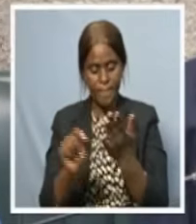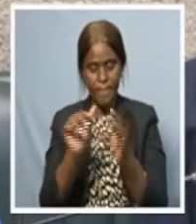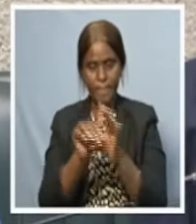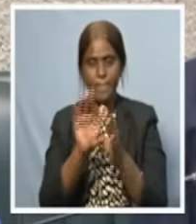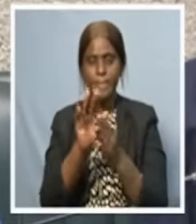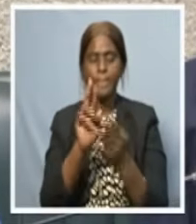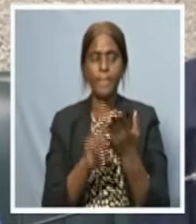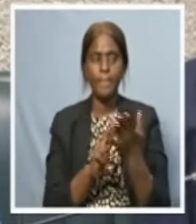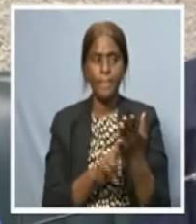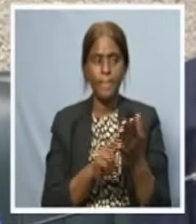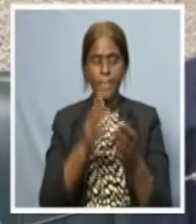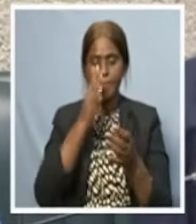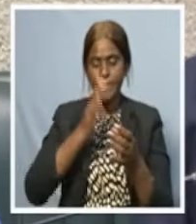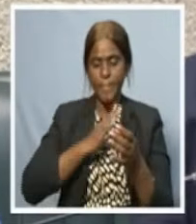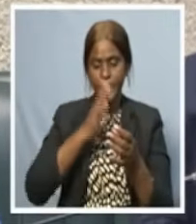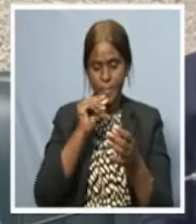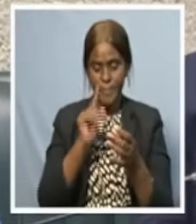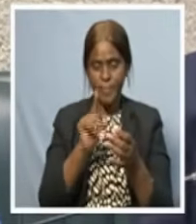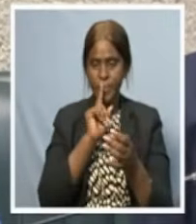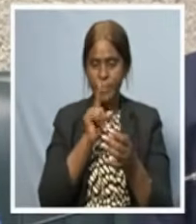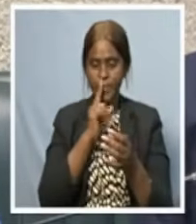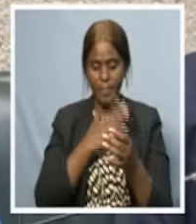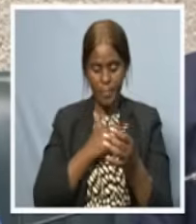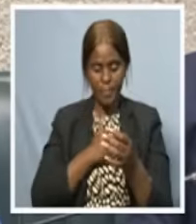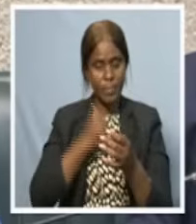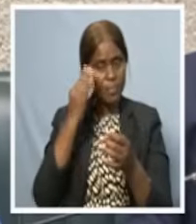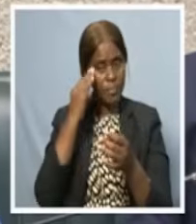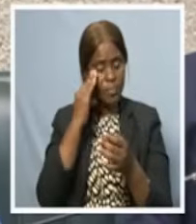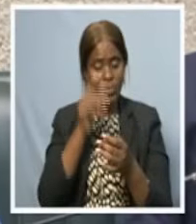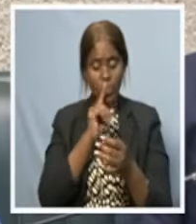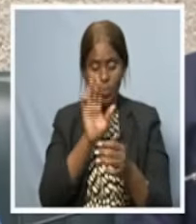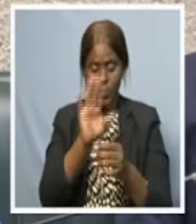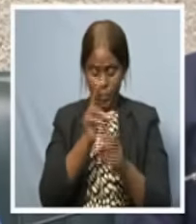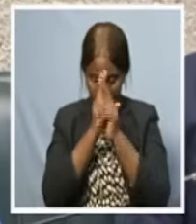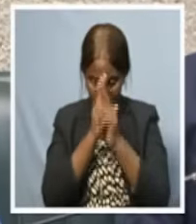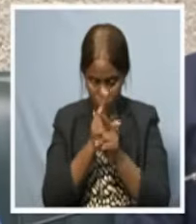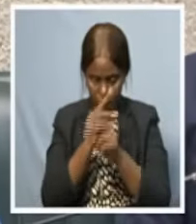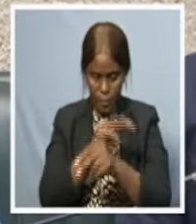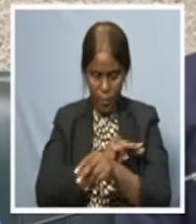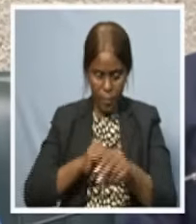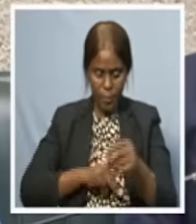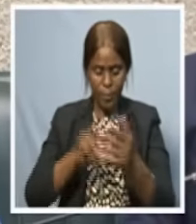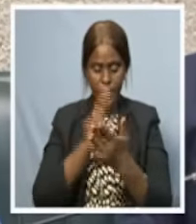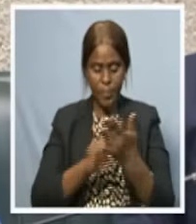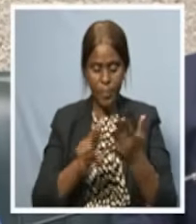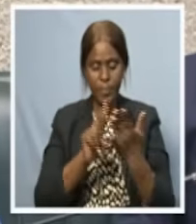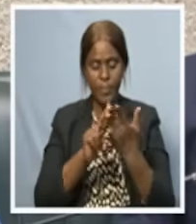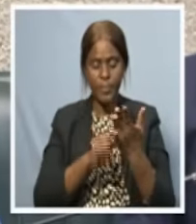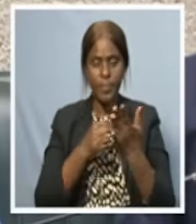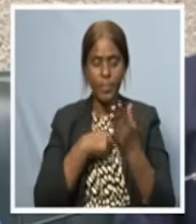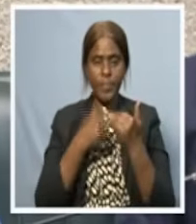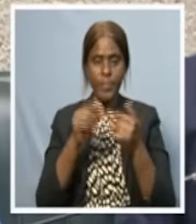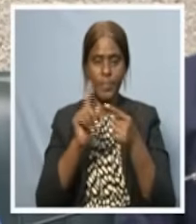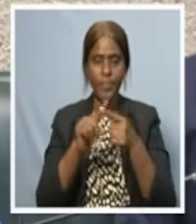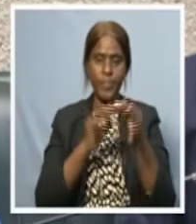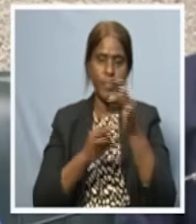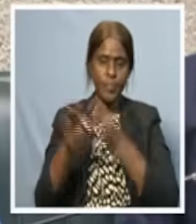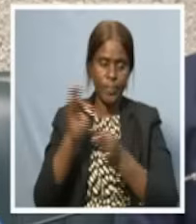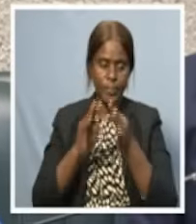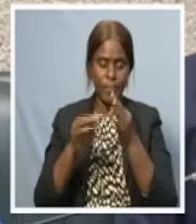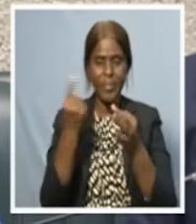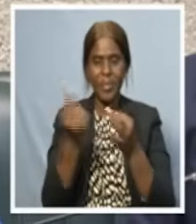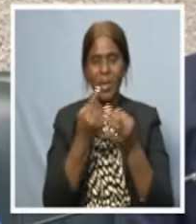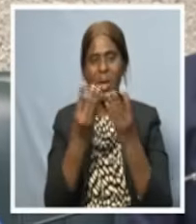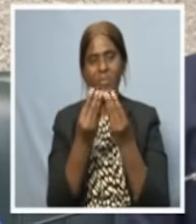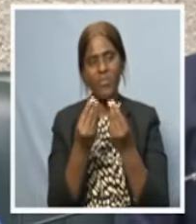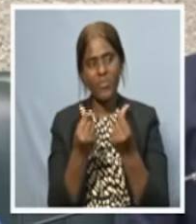the report. Madam Speaker, I am confident that honorable members have read the report. Therefore, allow me to highlight only